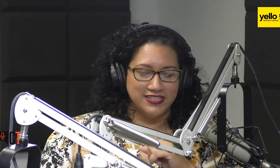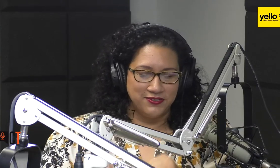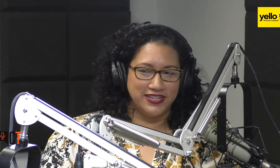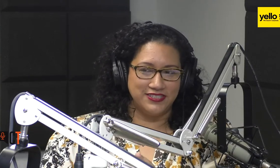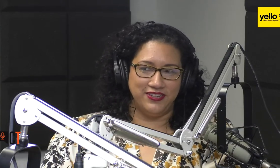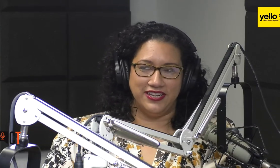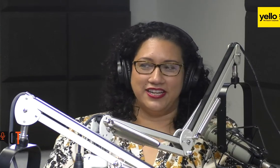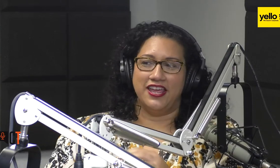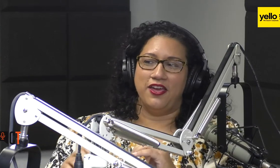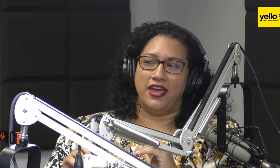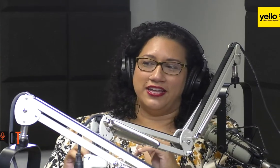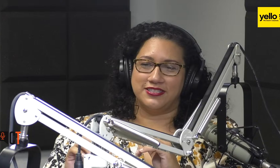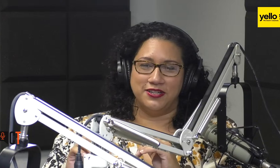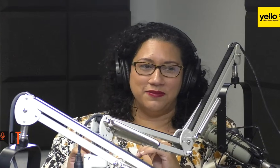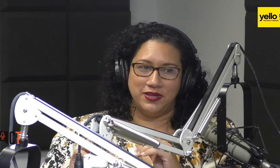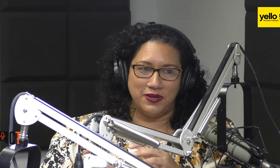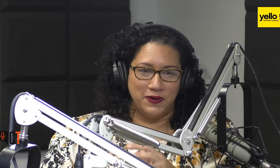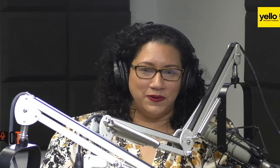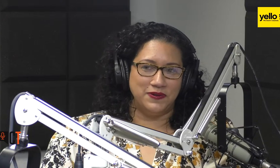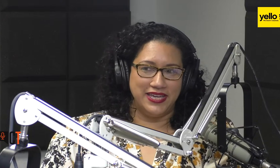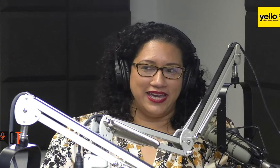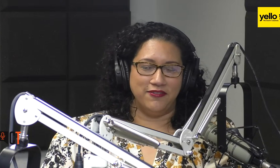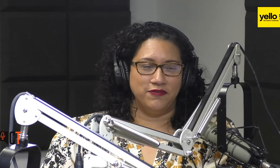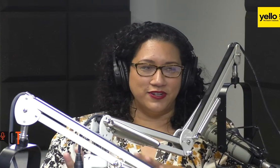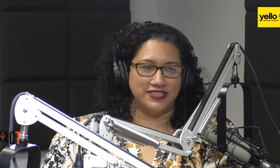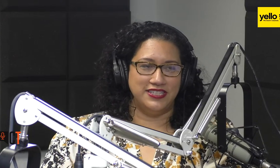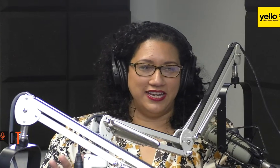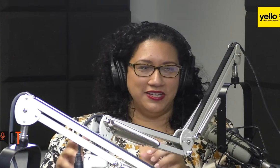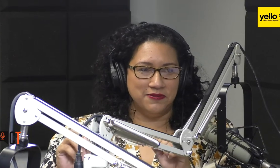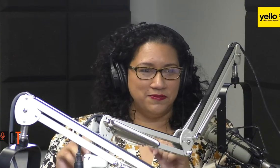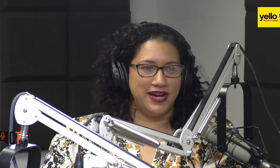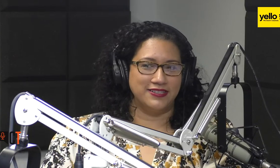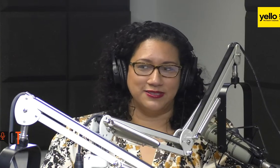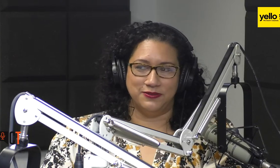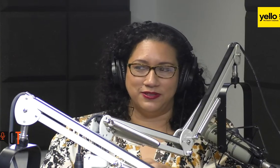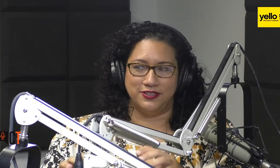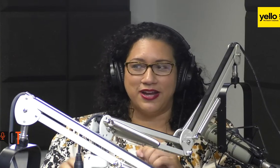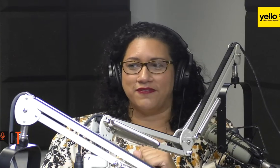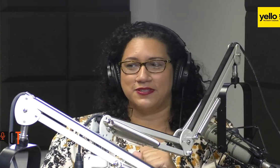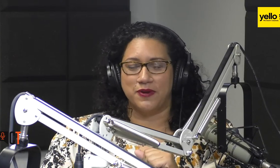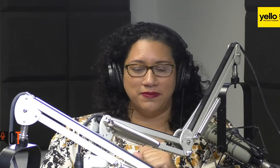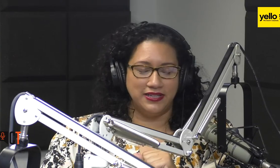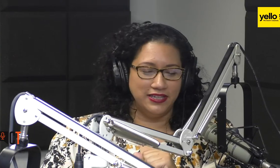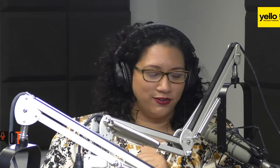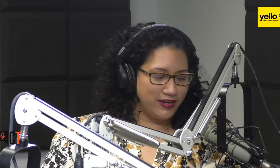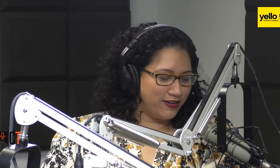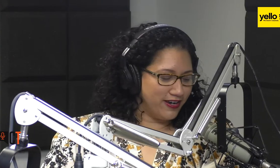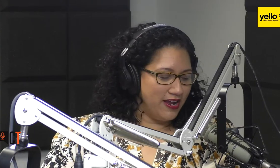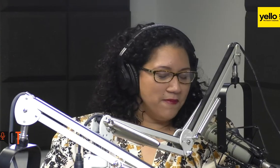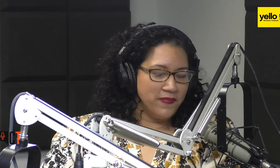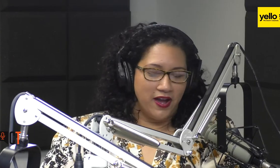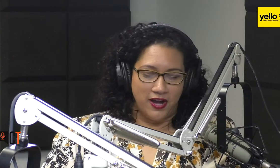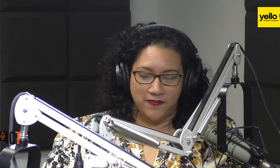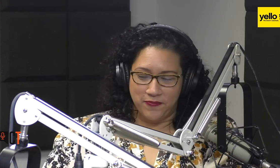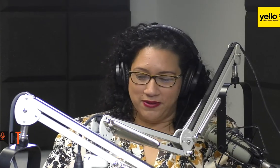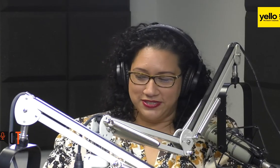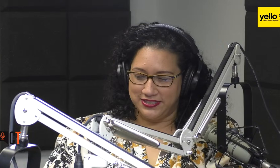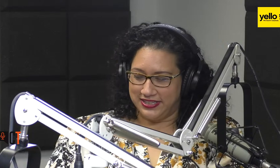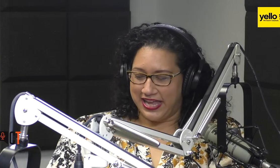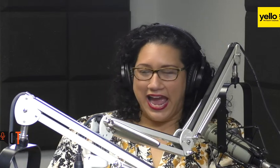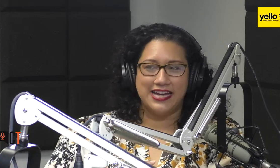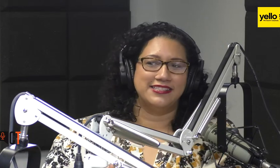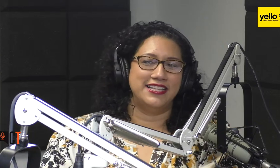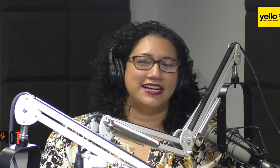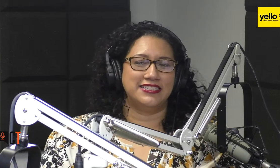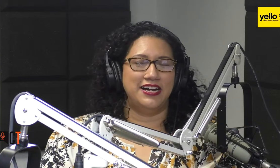breaths, do it as you need it. It's gonna be okay. First day back to school, the traffic's probably a little cray cray. I promised